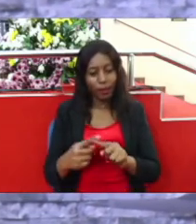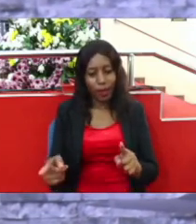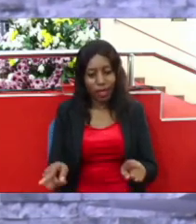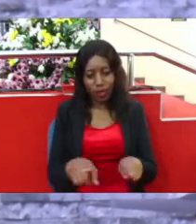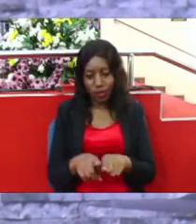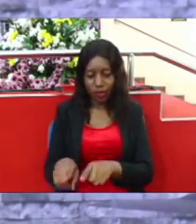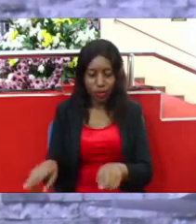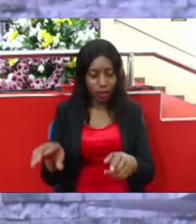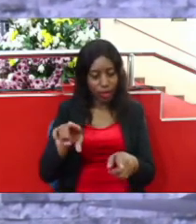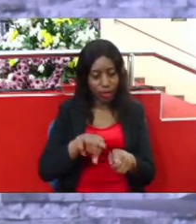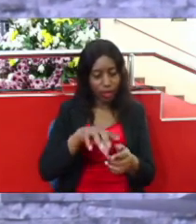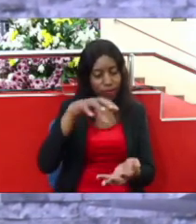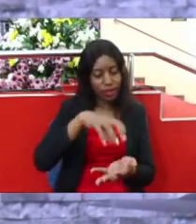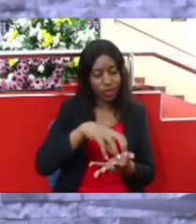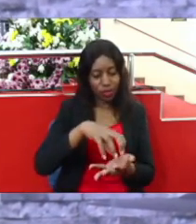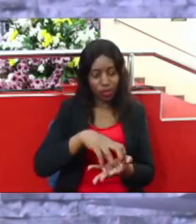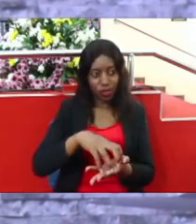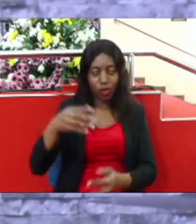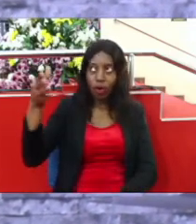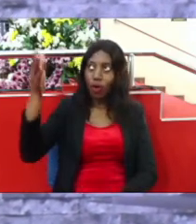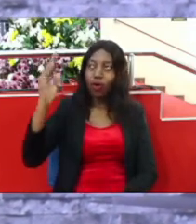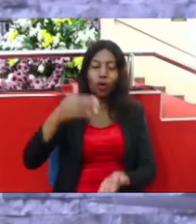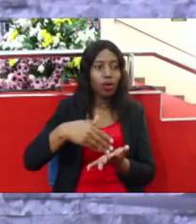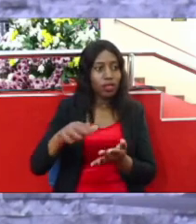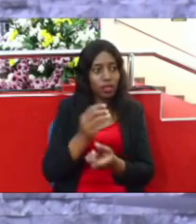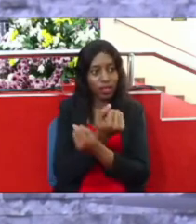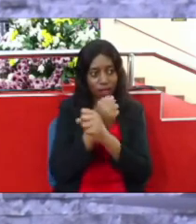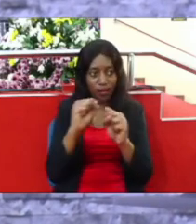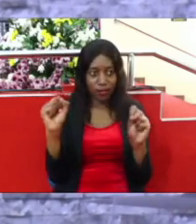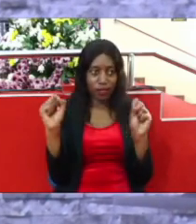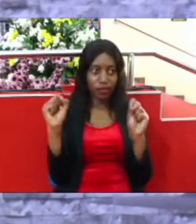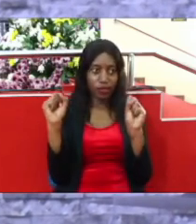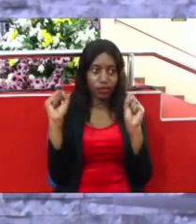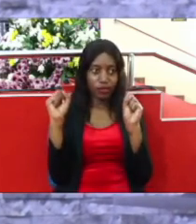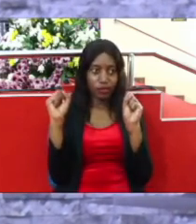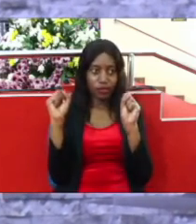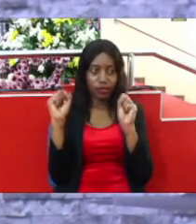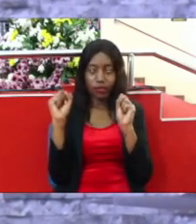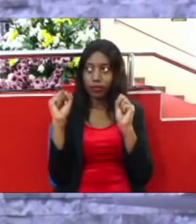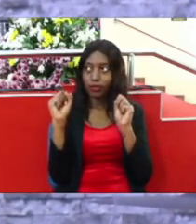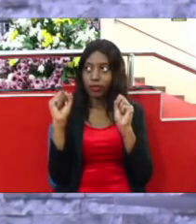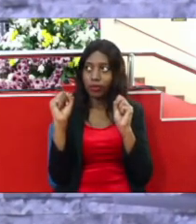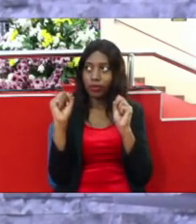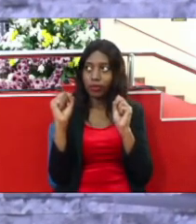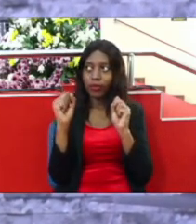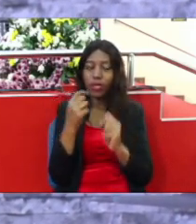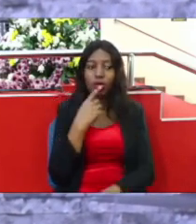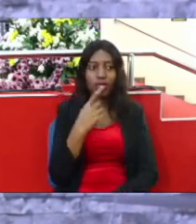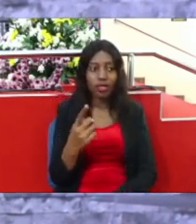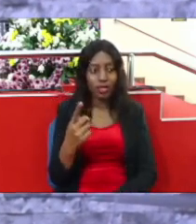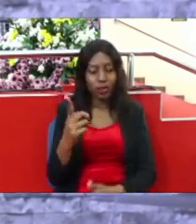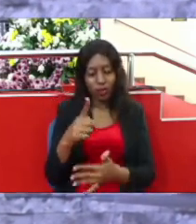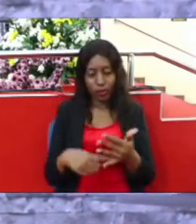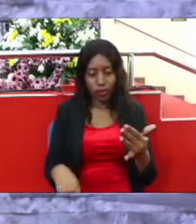sends salvation to them. Lakini hata katika hali hiyo Mungu akatuma wokovu kwao. And so it tells us that God has